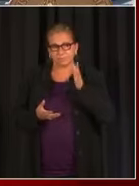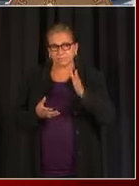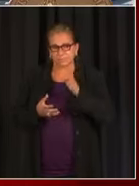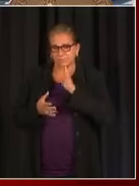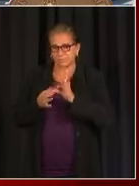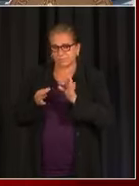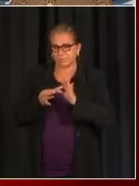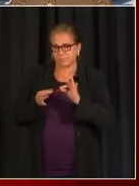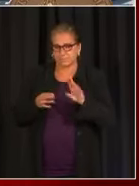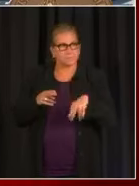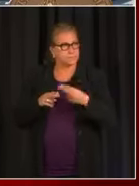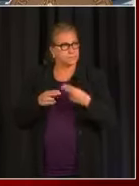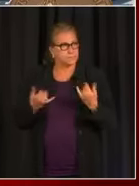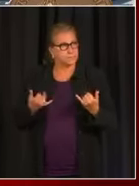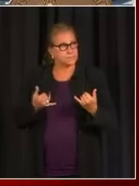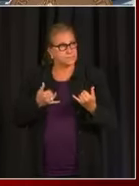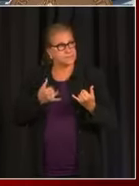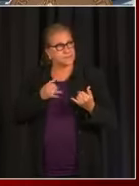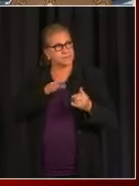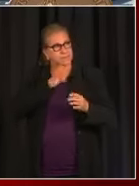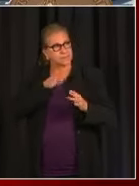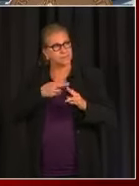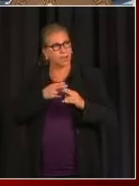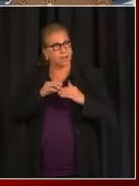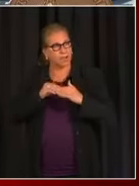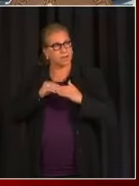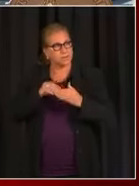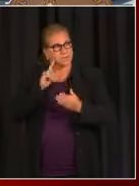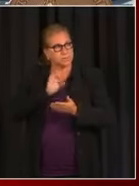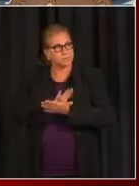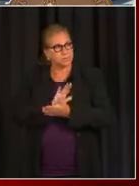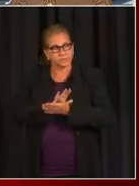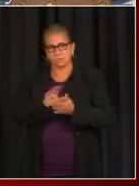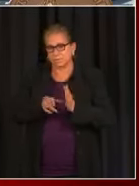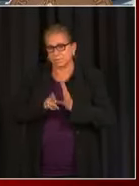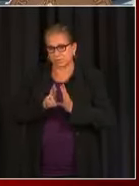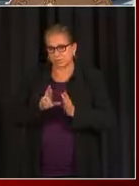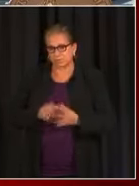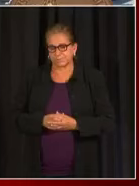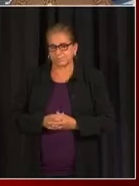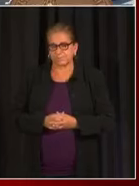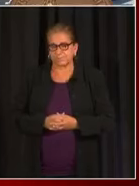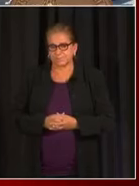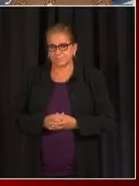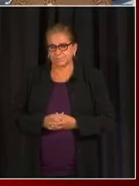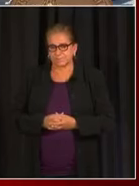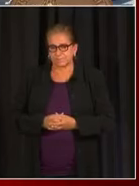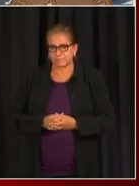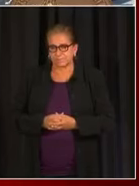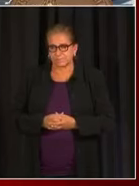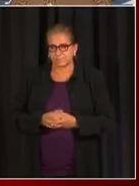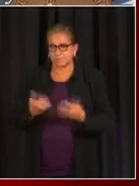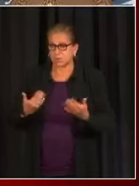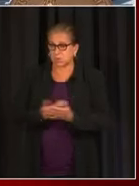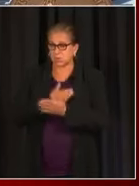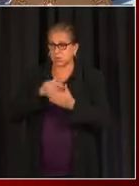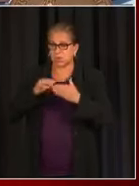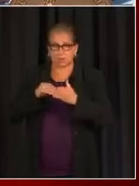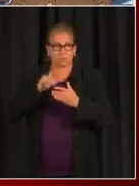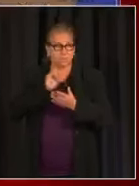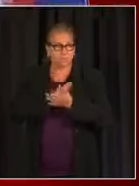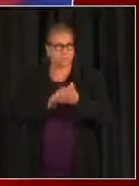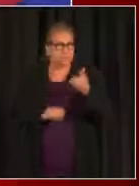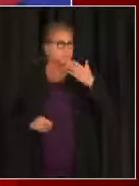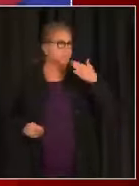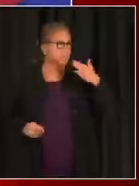time in a while for an update to talk about updated school guidance. Yes, thank you,